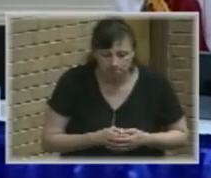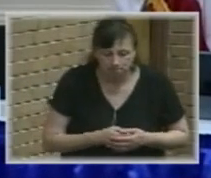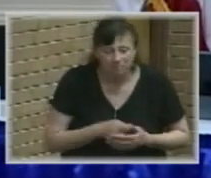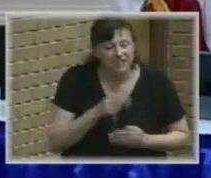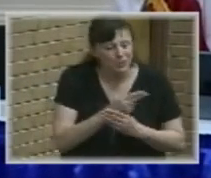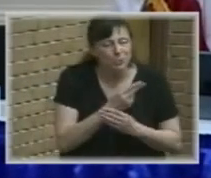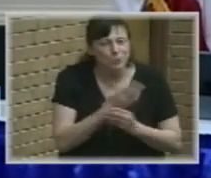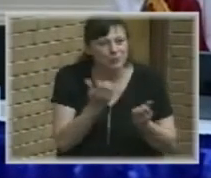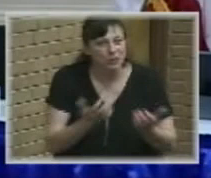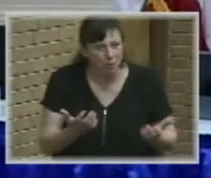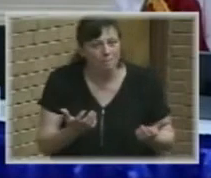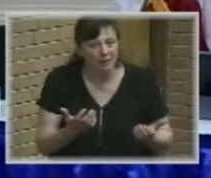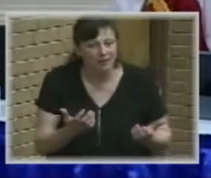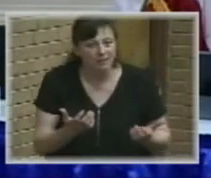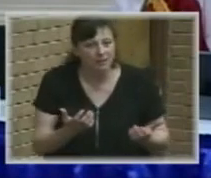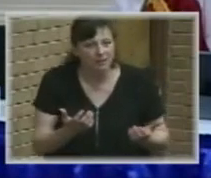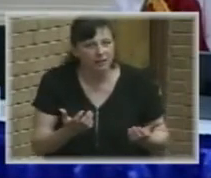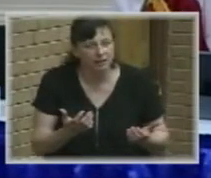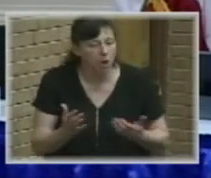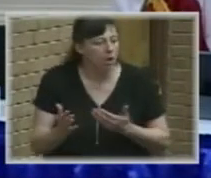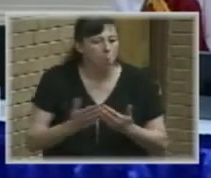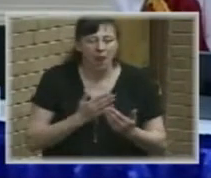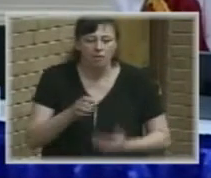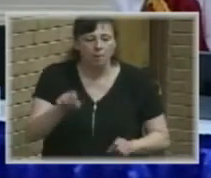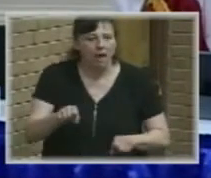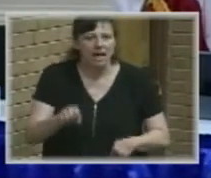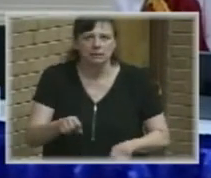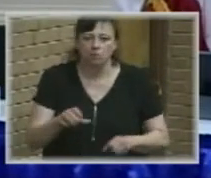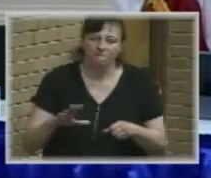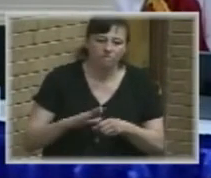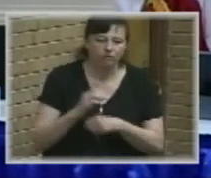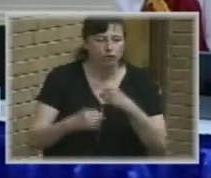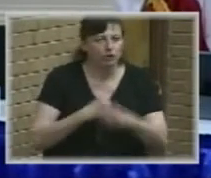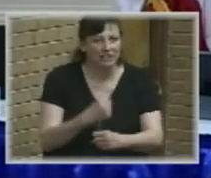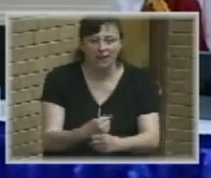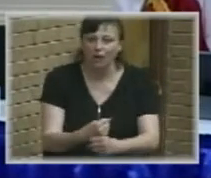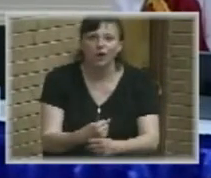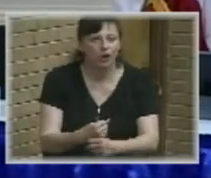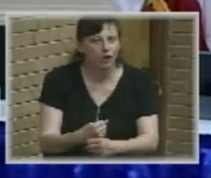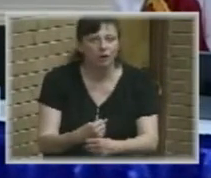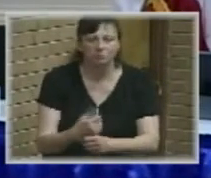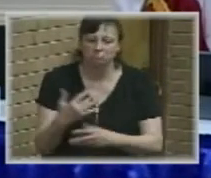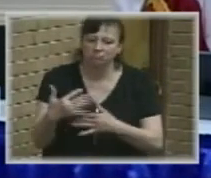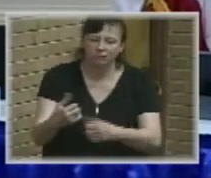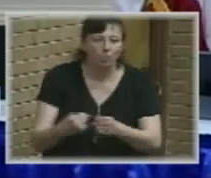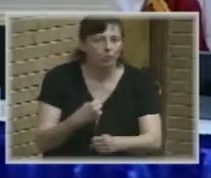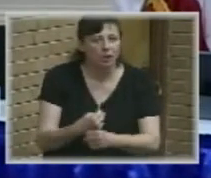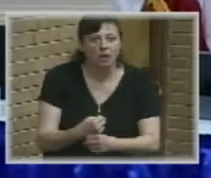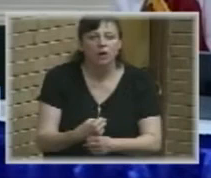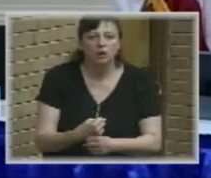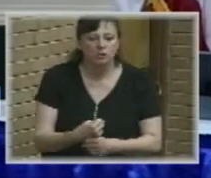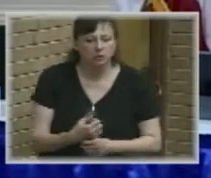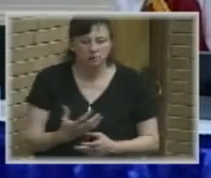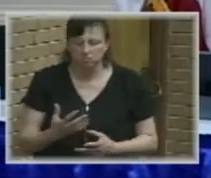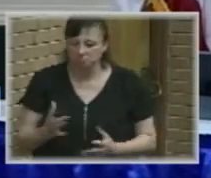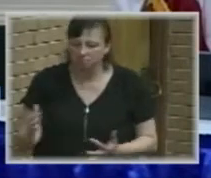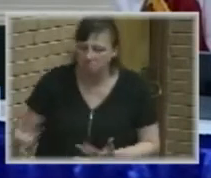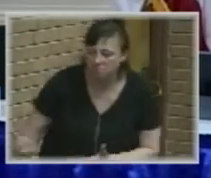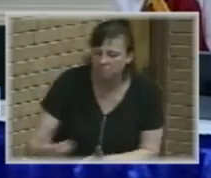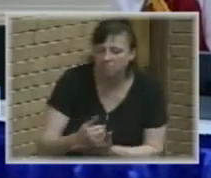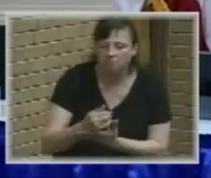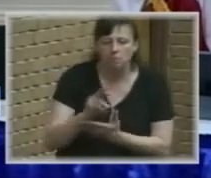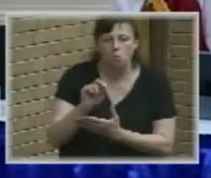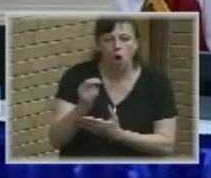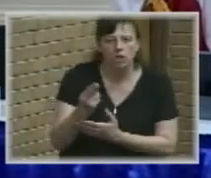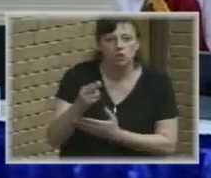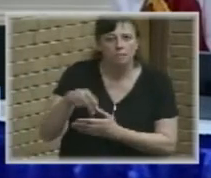use equipment whenever possible year-round. You find tractors do, they may be doing brush pickup in the summer, and